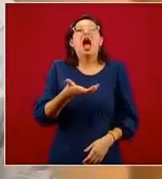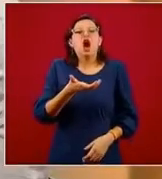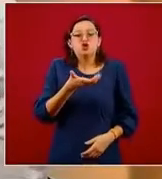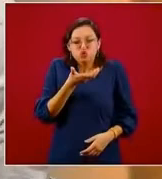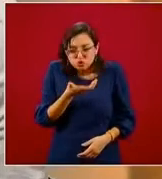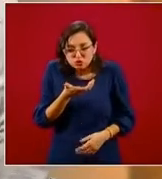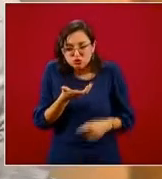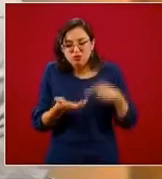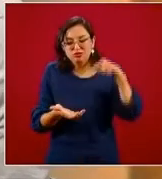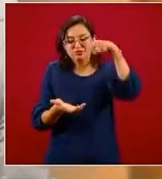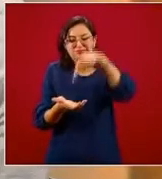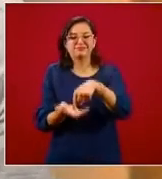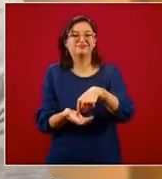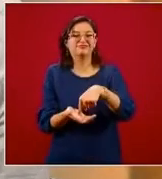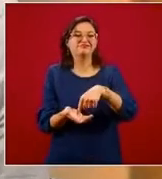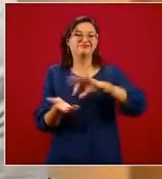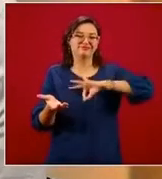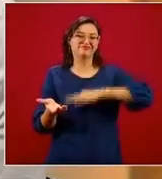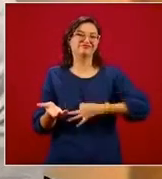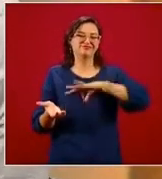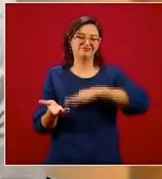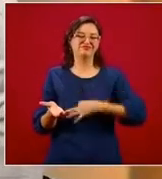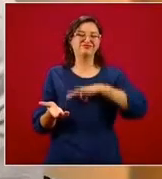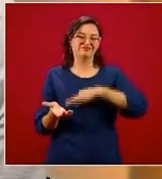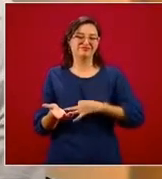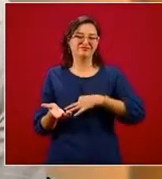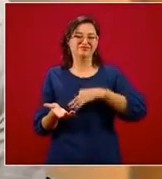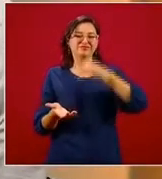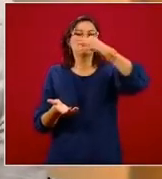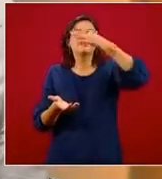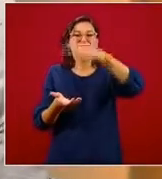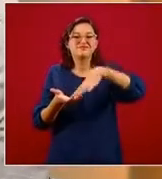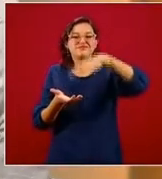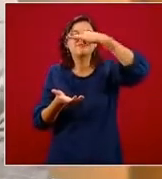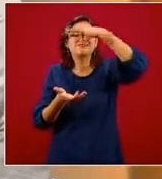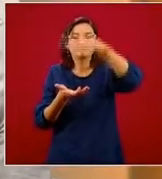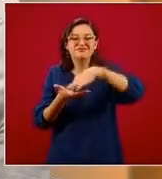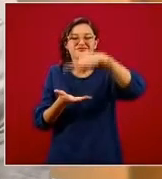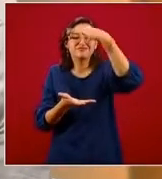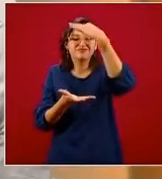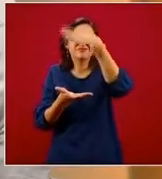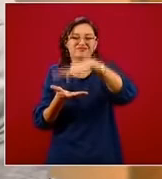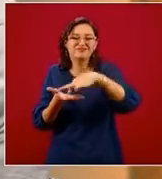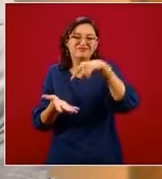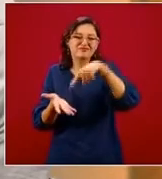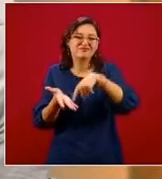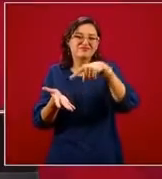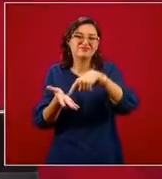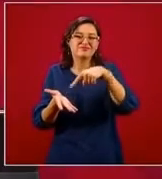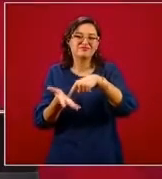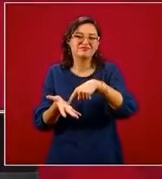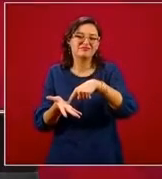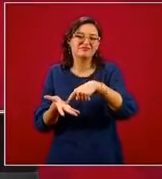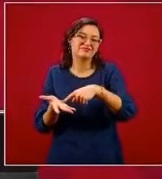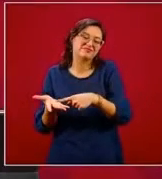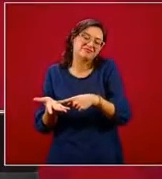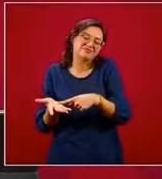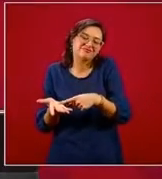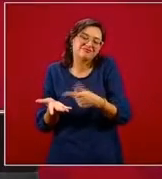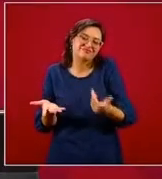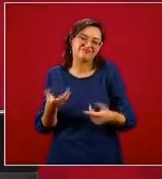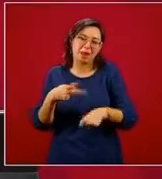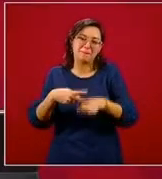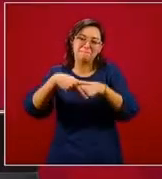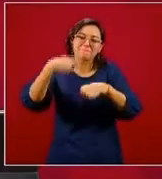hands, los and your materiales, hands es decir, then las receive secreciones, los that líquidos those que son secretions and that precisamente liquid that is